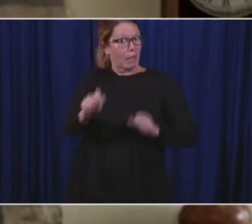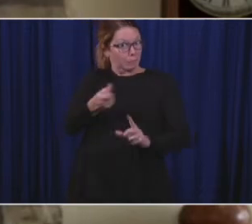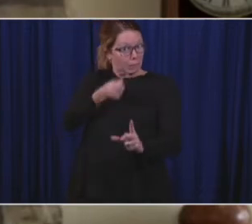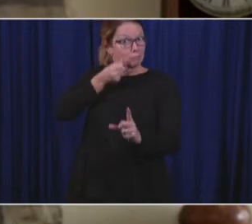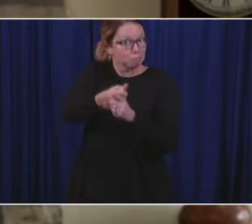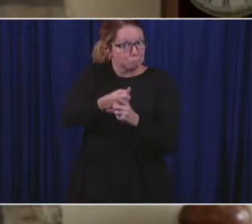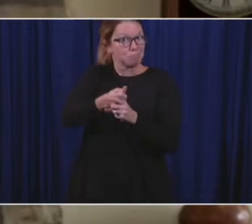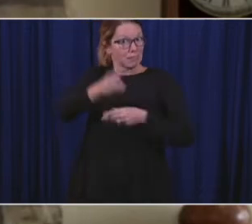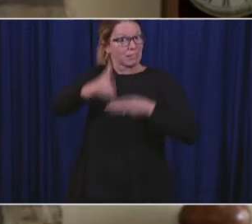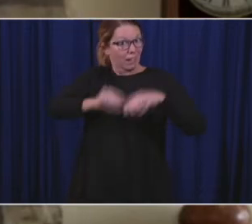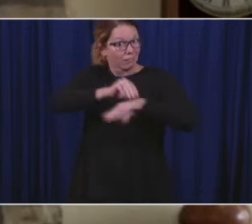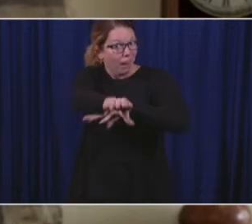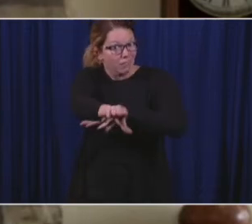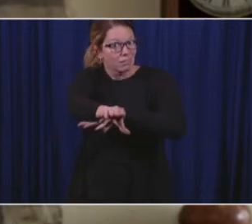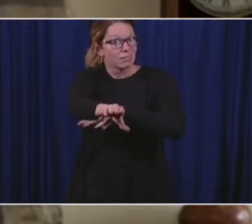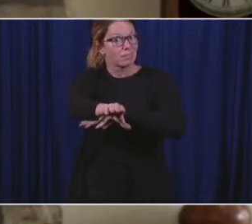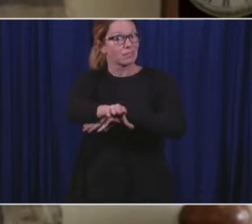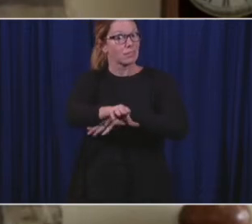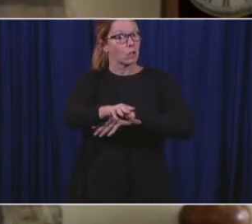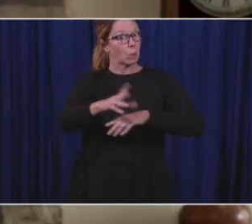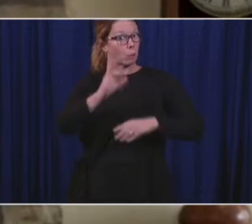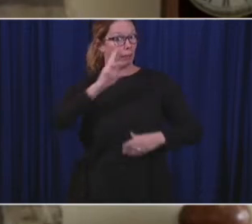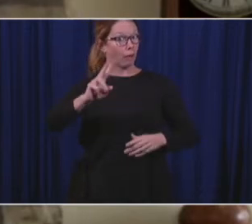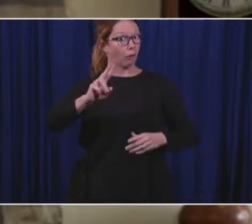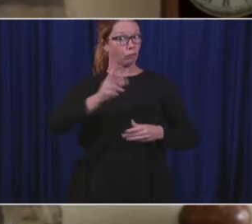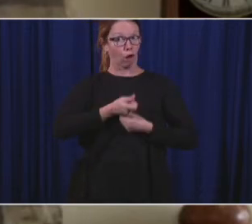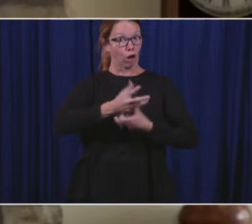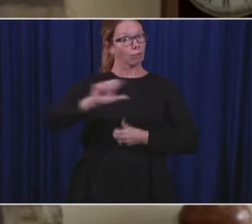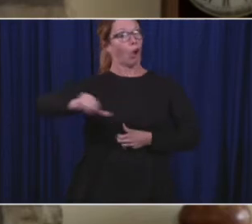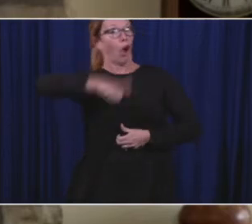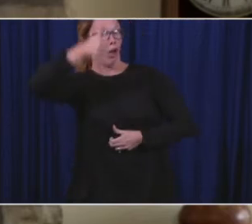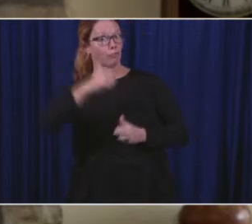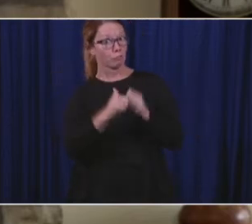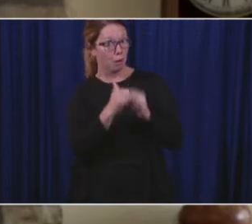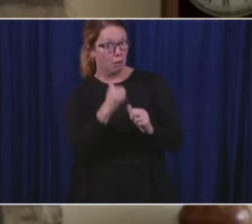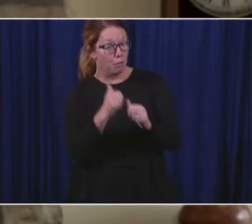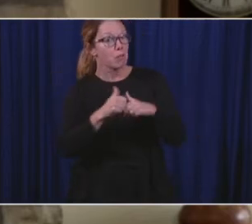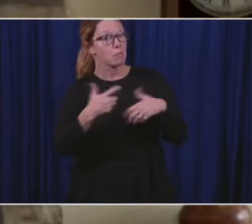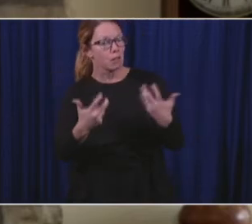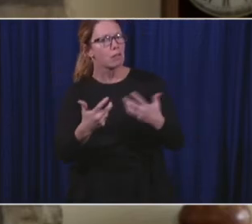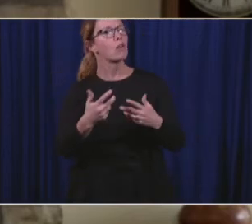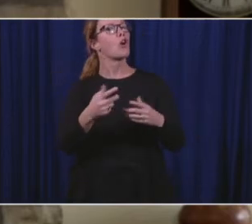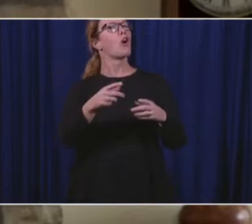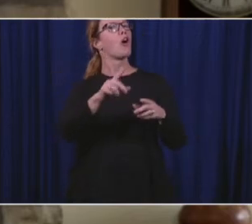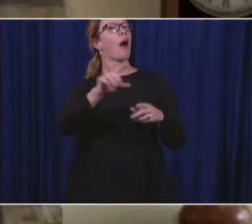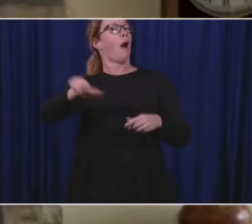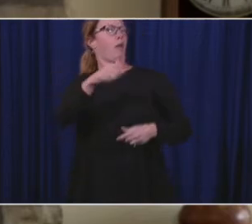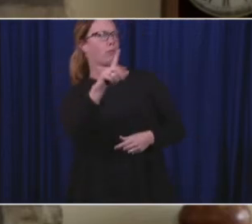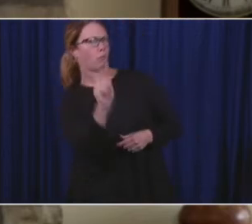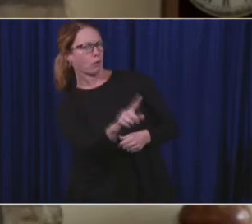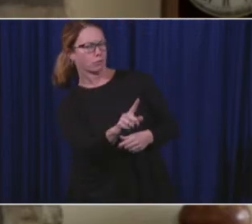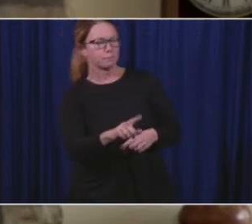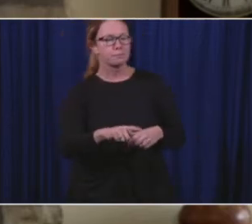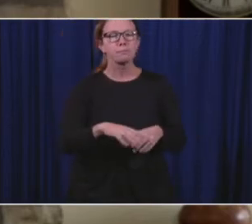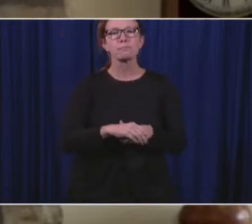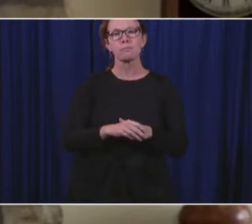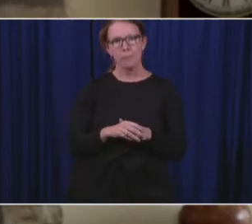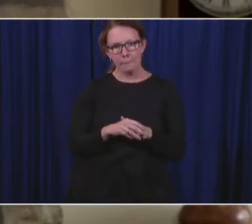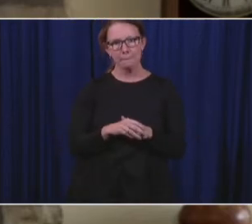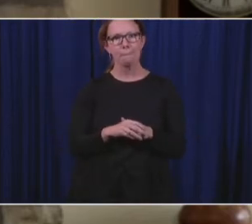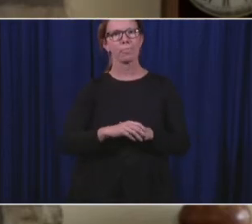same time? Would that be a secondary problem? And follow up with that is,